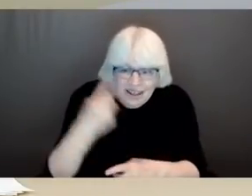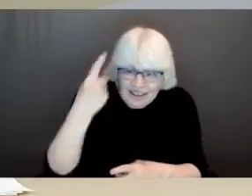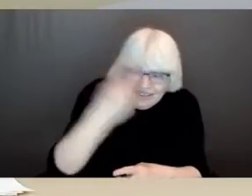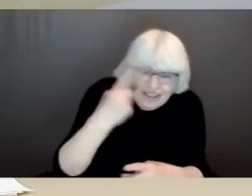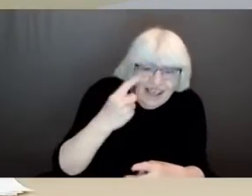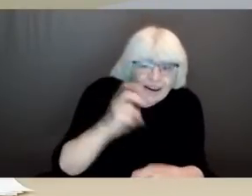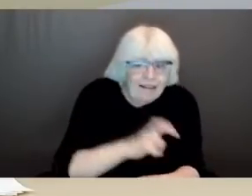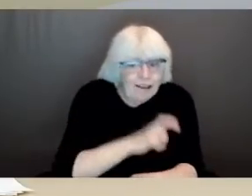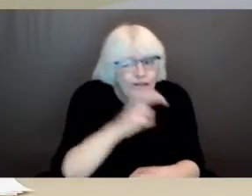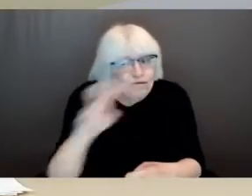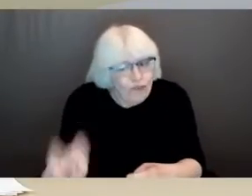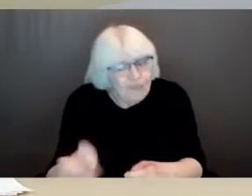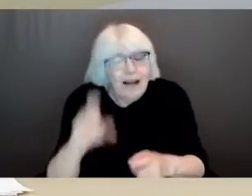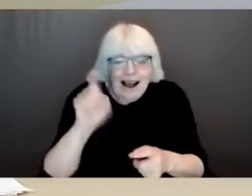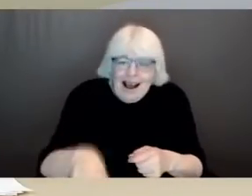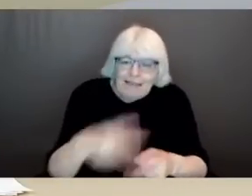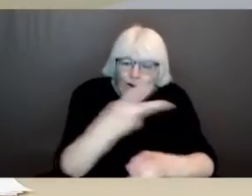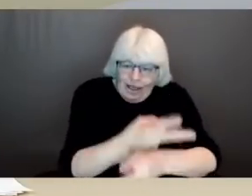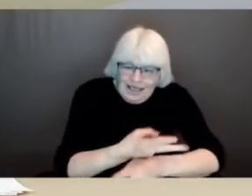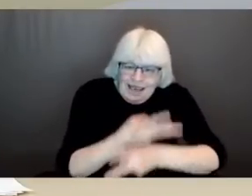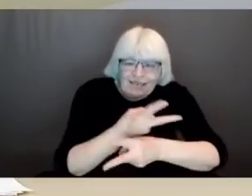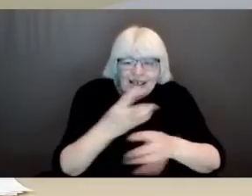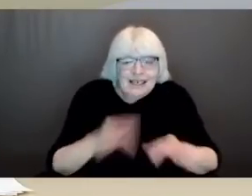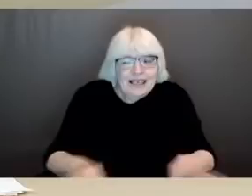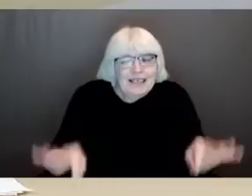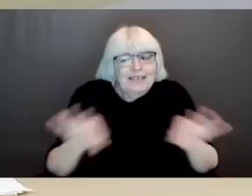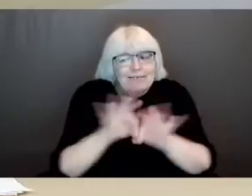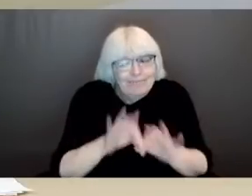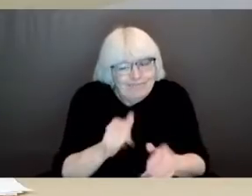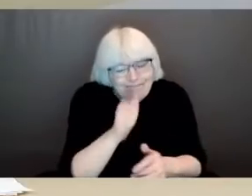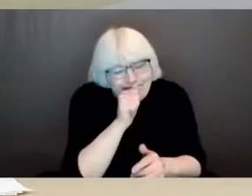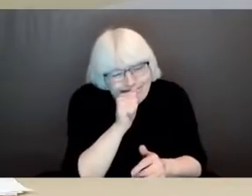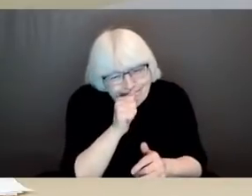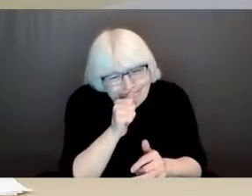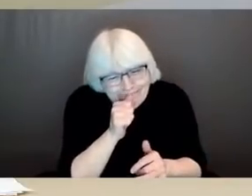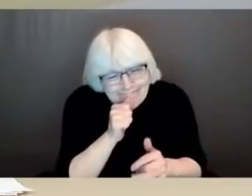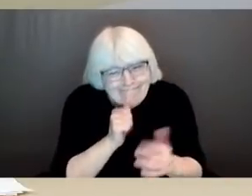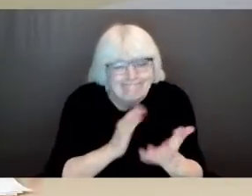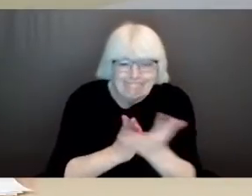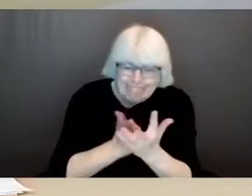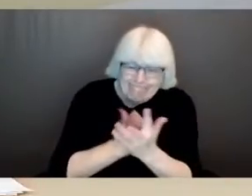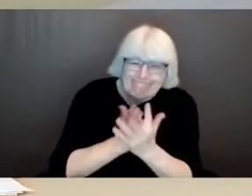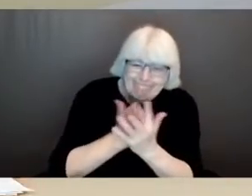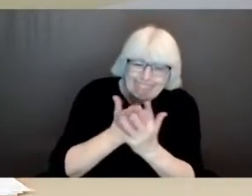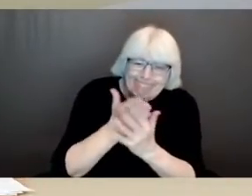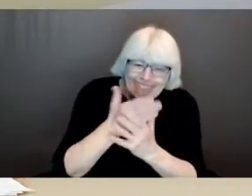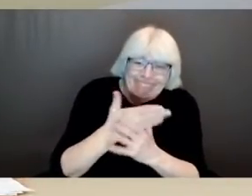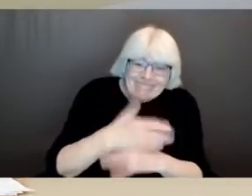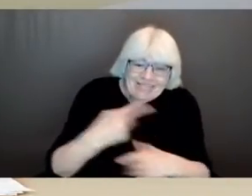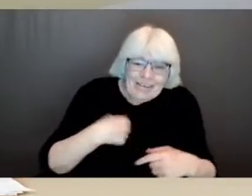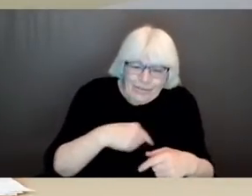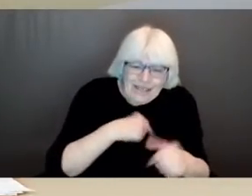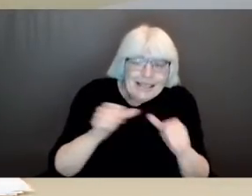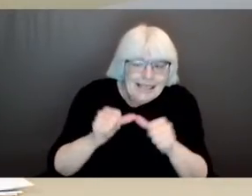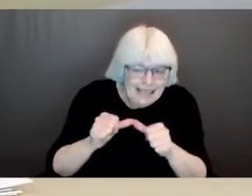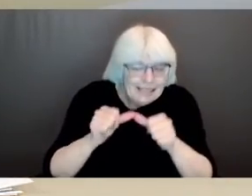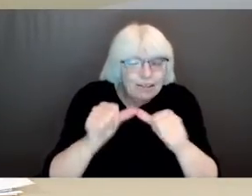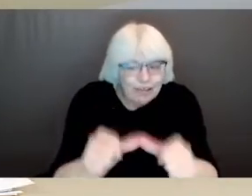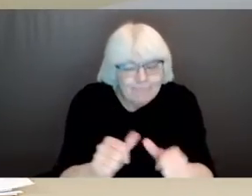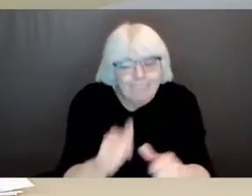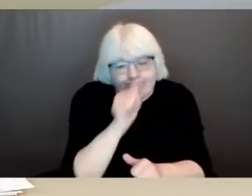continue to hang on and navigate the last part of our COVID-19 journey, let us continue to be patient and continue to be